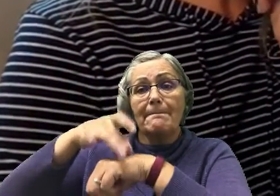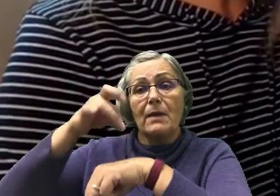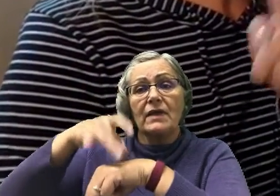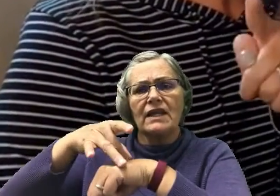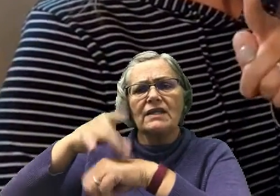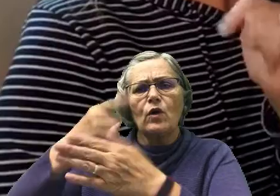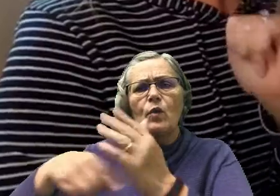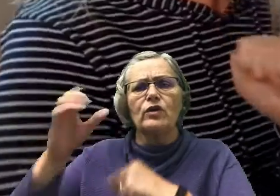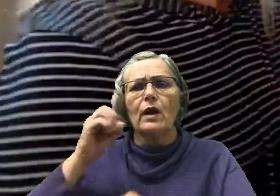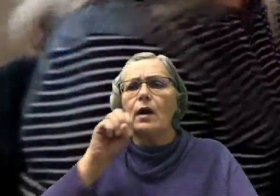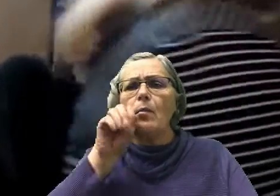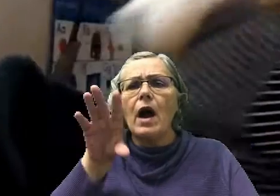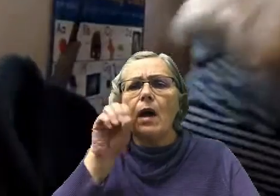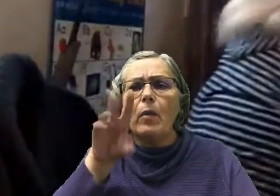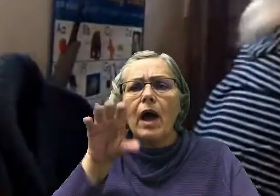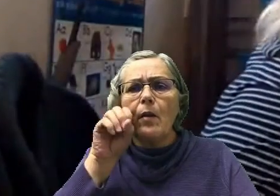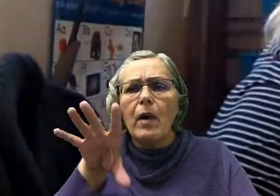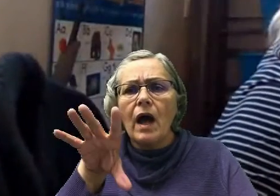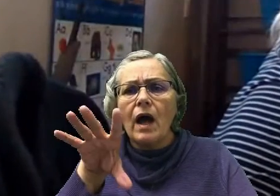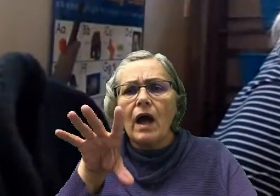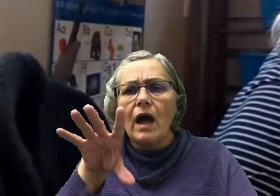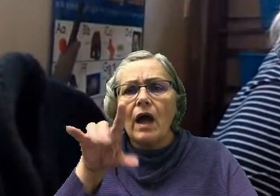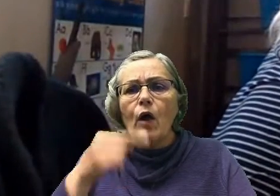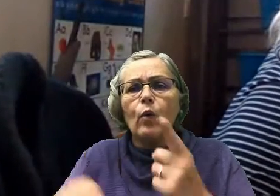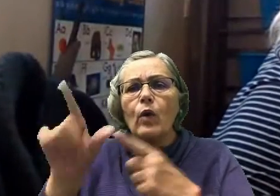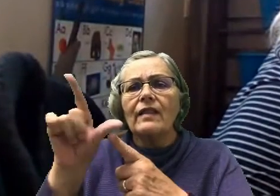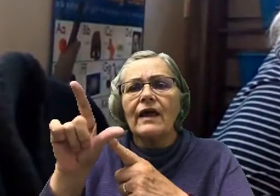p. Did you guess P?